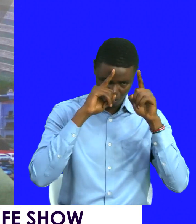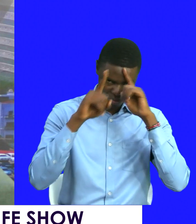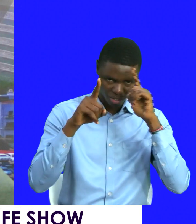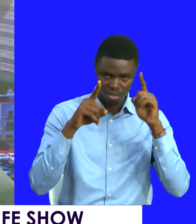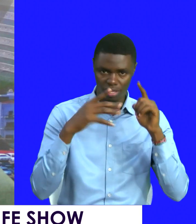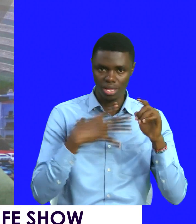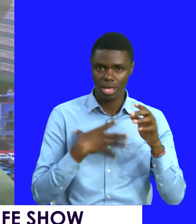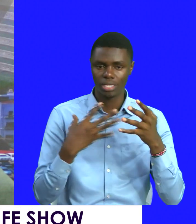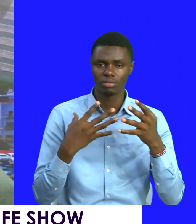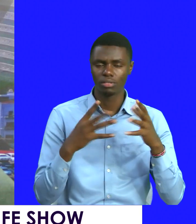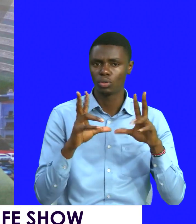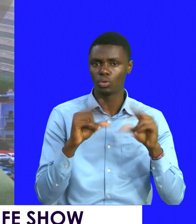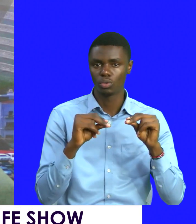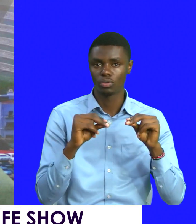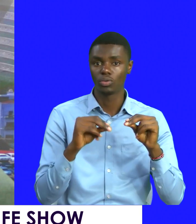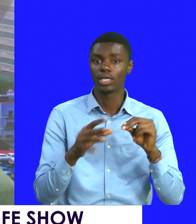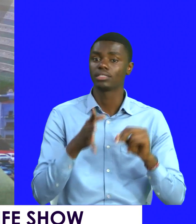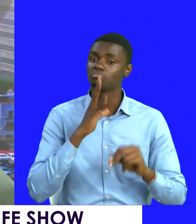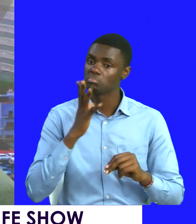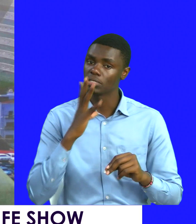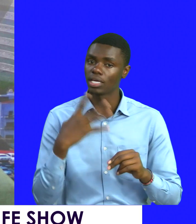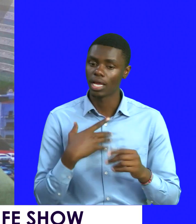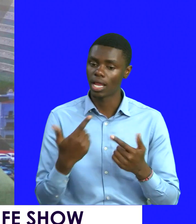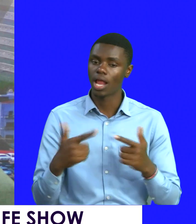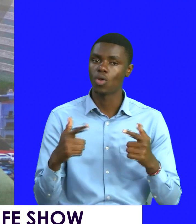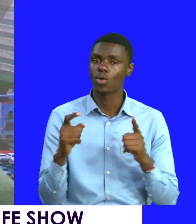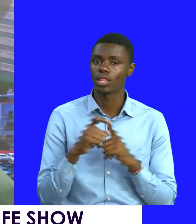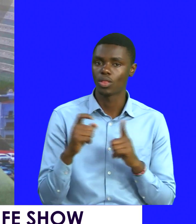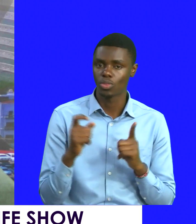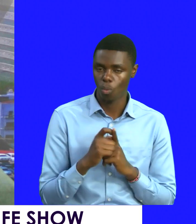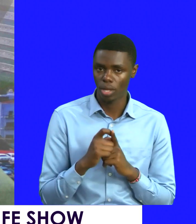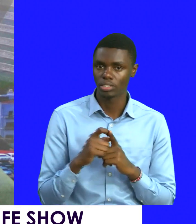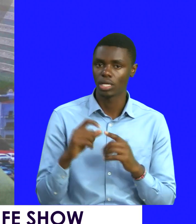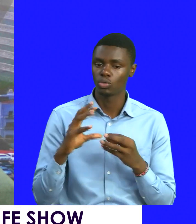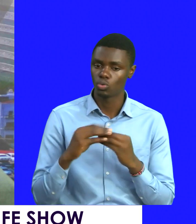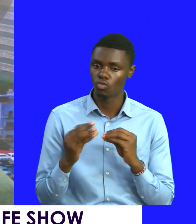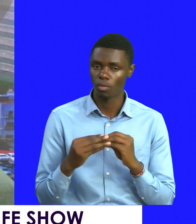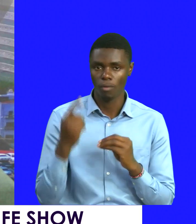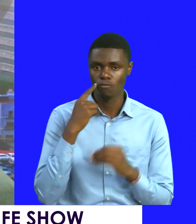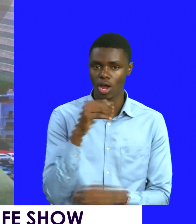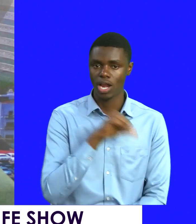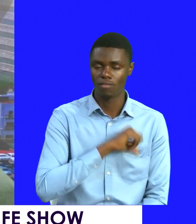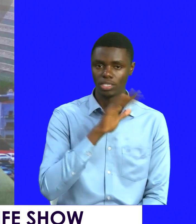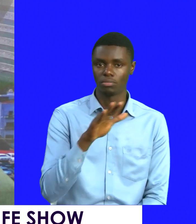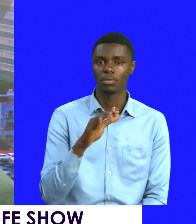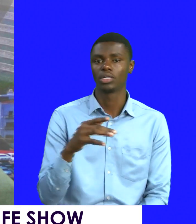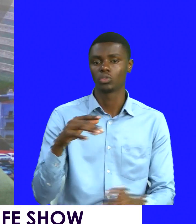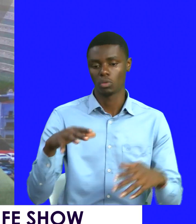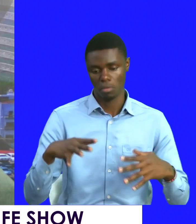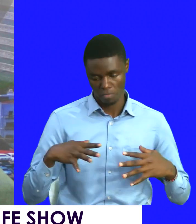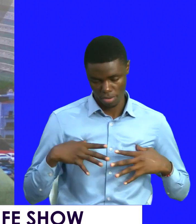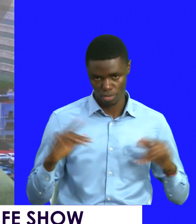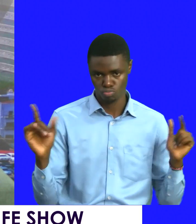form for your advantage. I'm talking about proper communication. See you after the break.